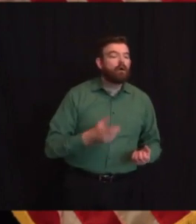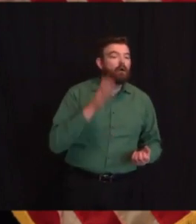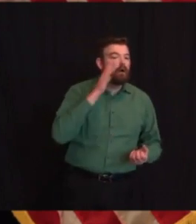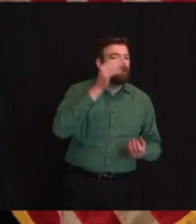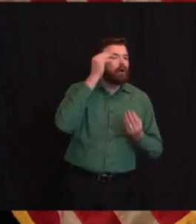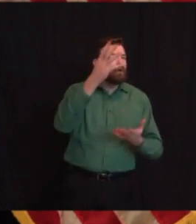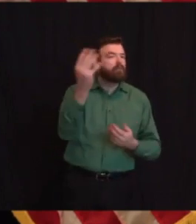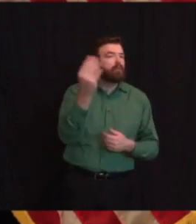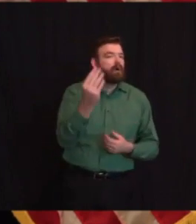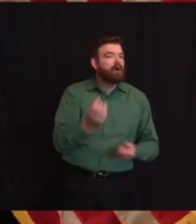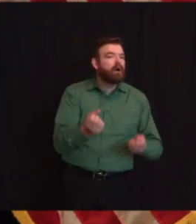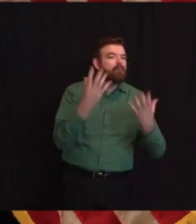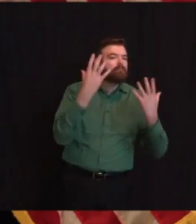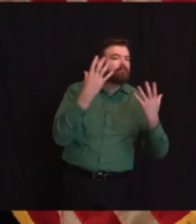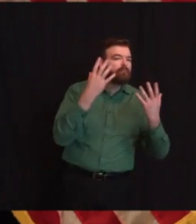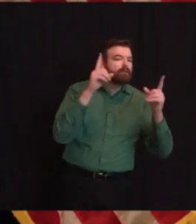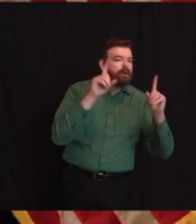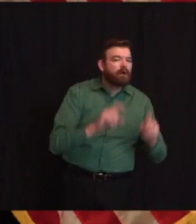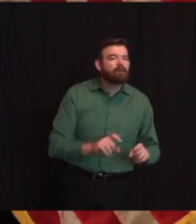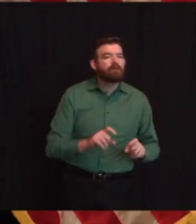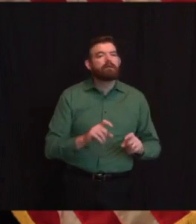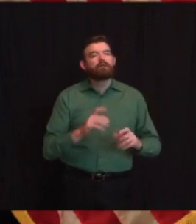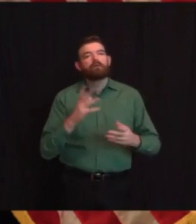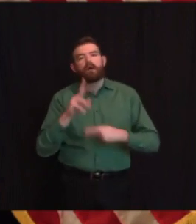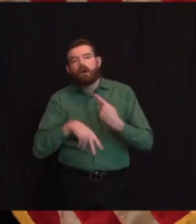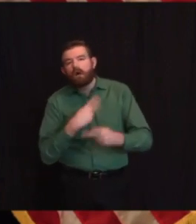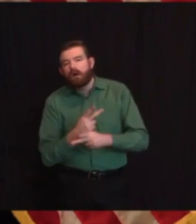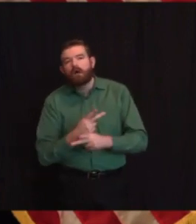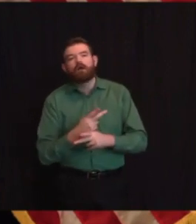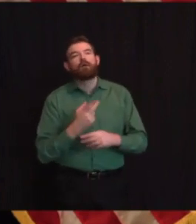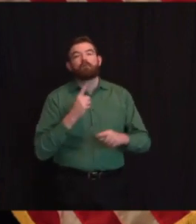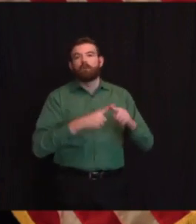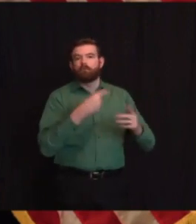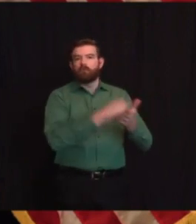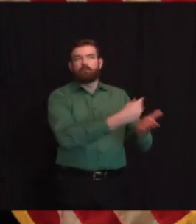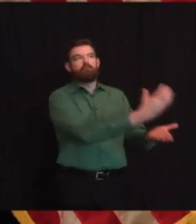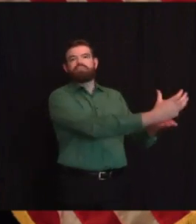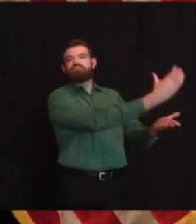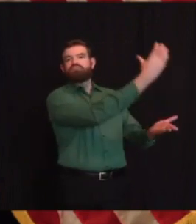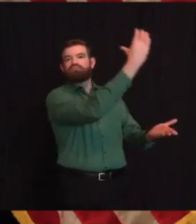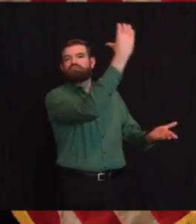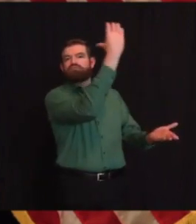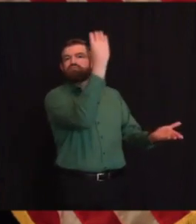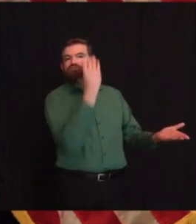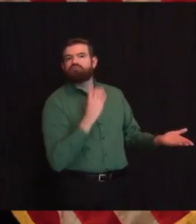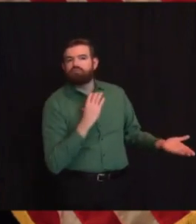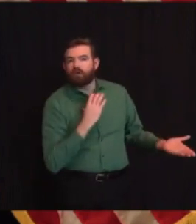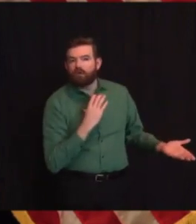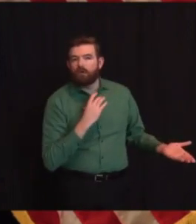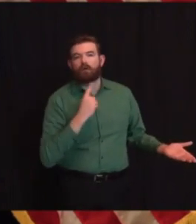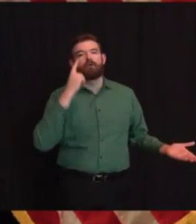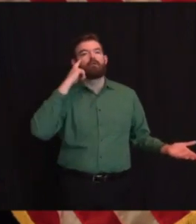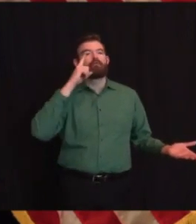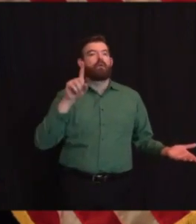of PPE being sent directly for the federal government to long-term care facilities,